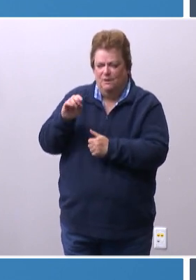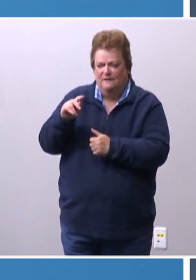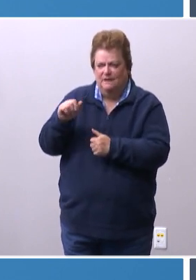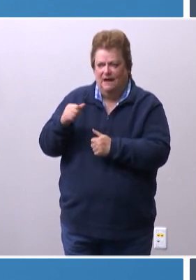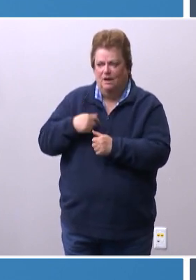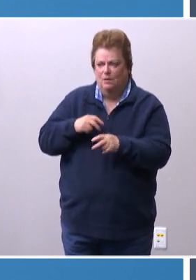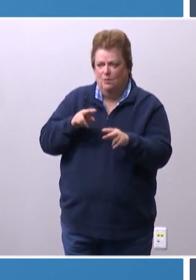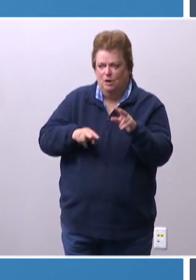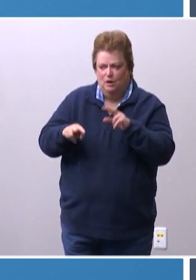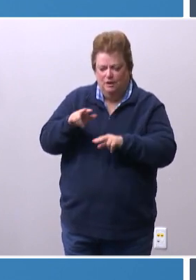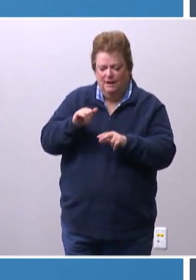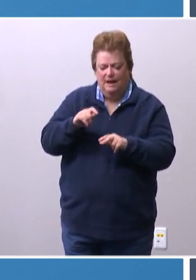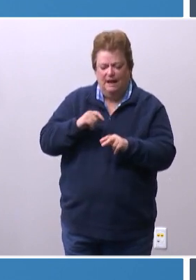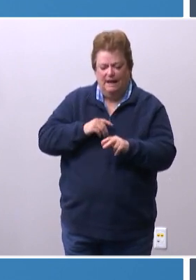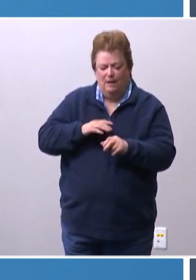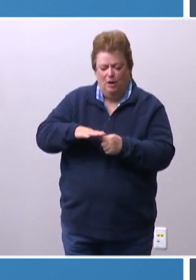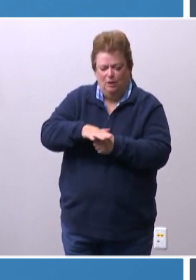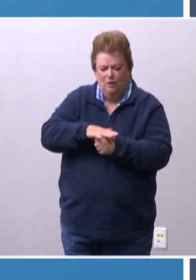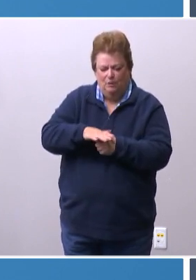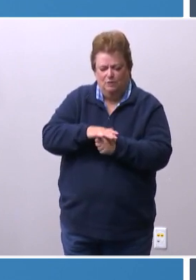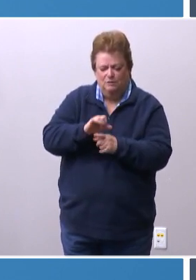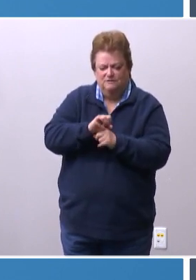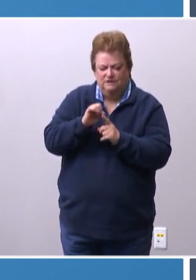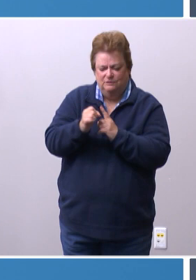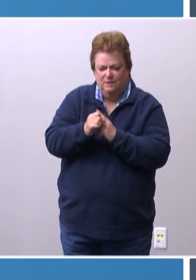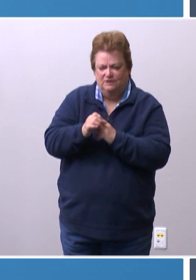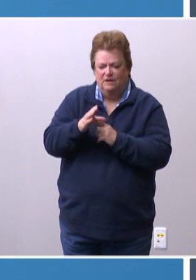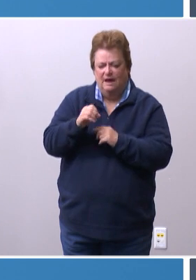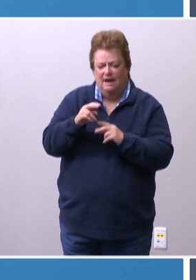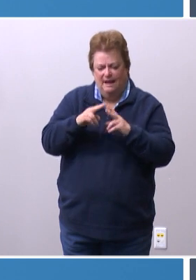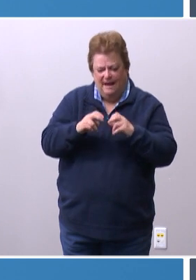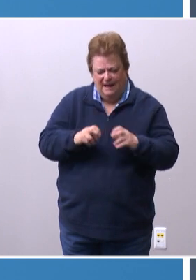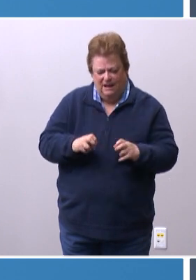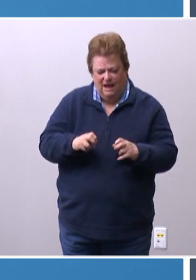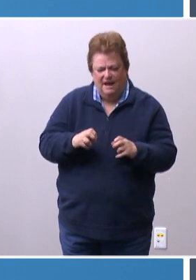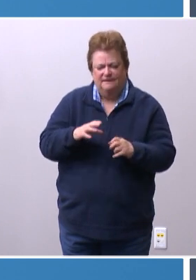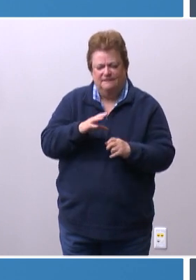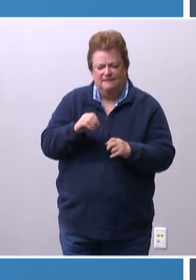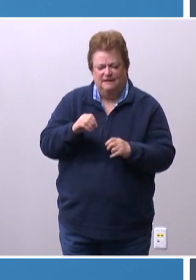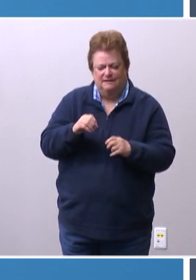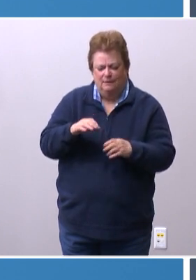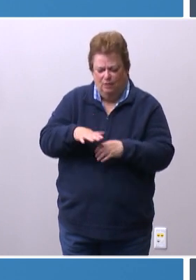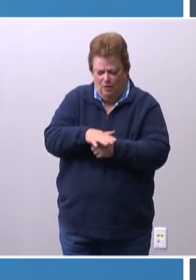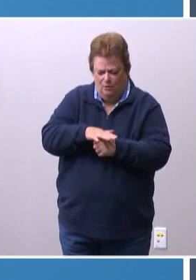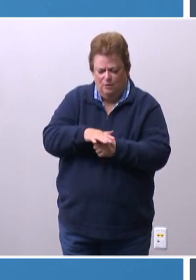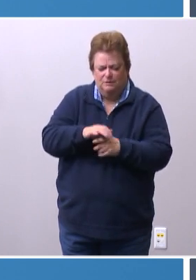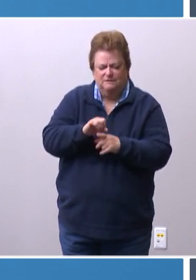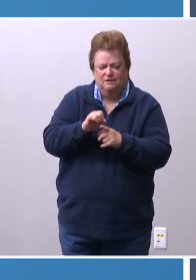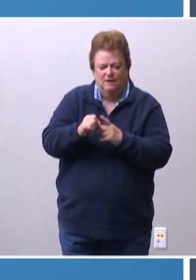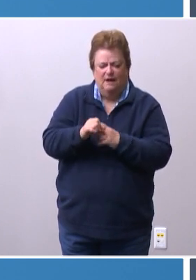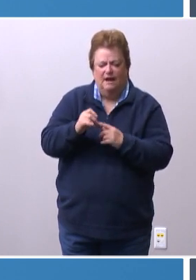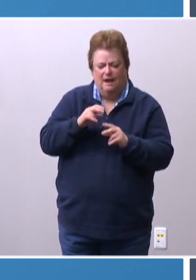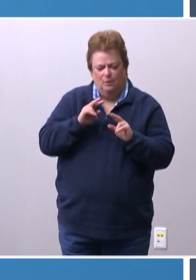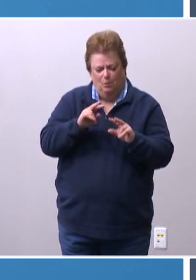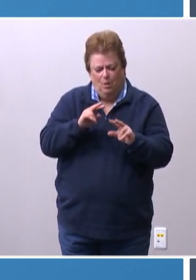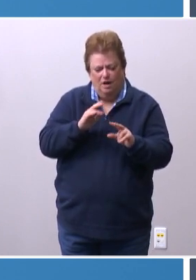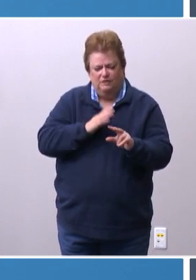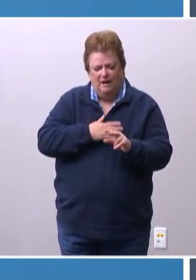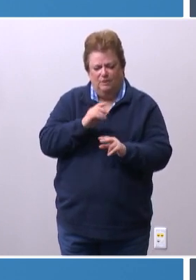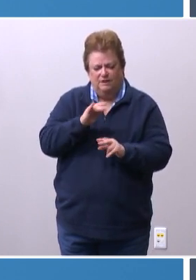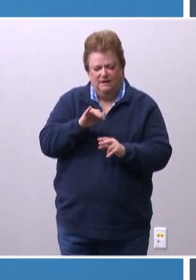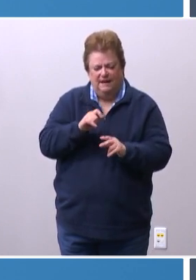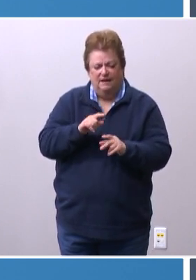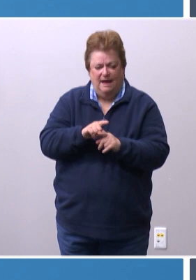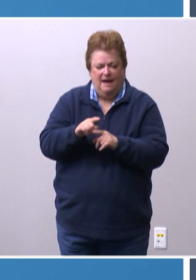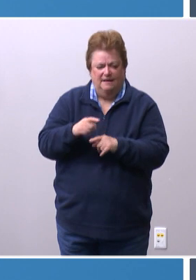local situation, analyze the latest information, and we will make adjustments to our data-driven approach as